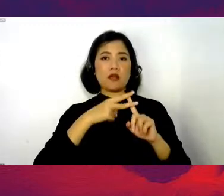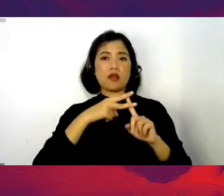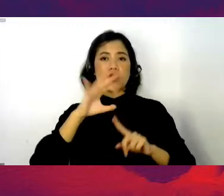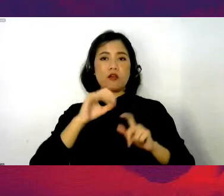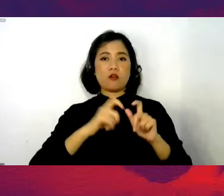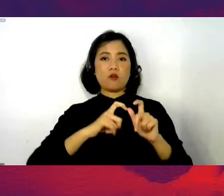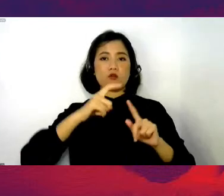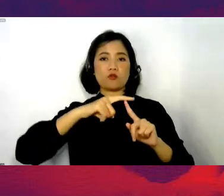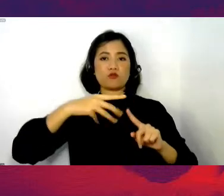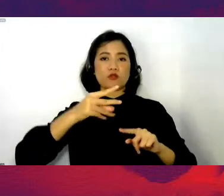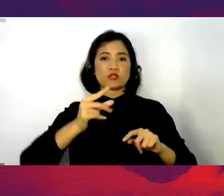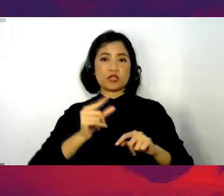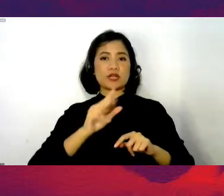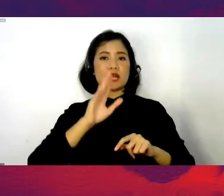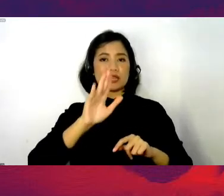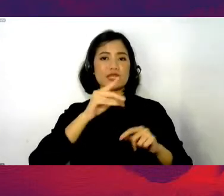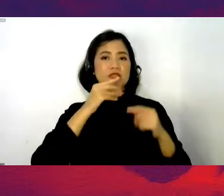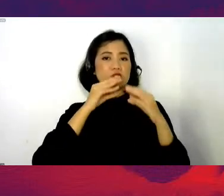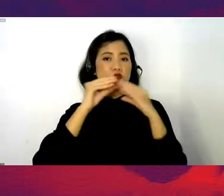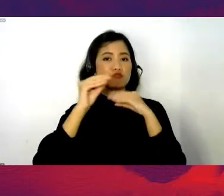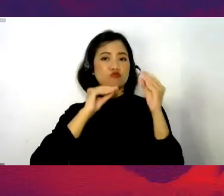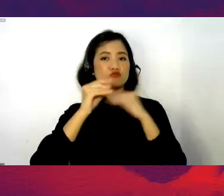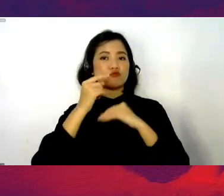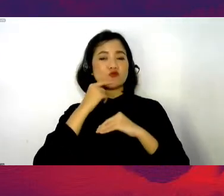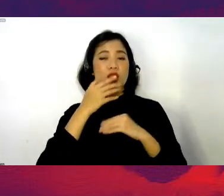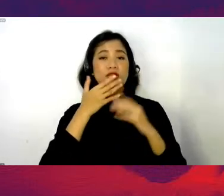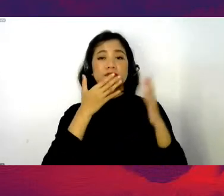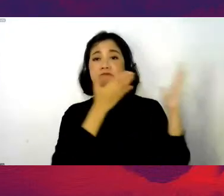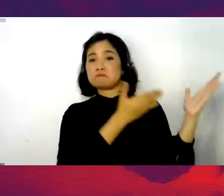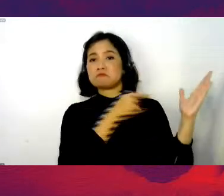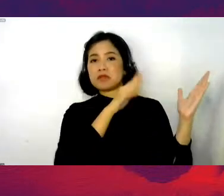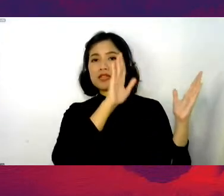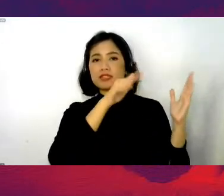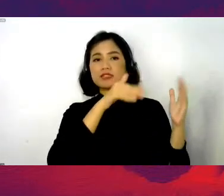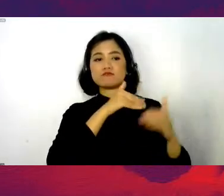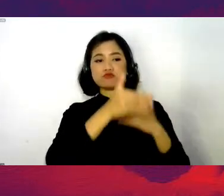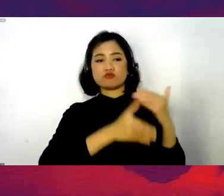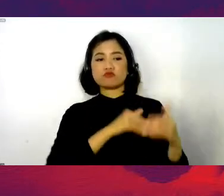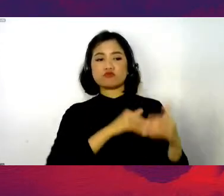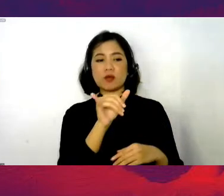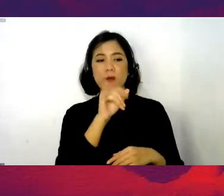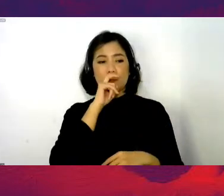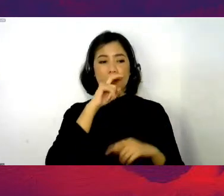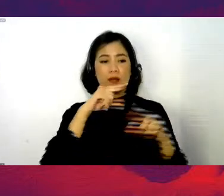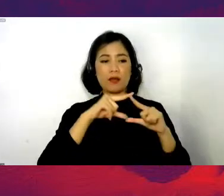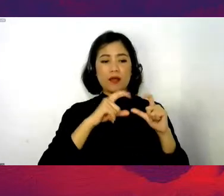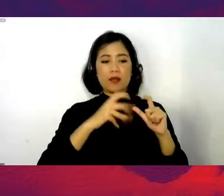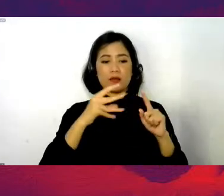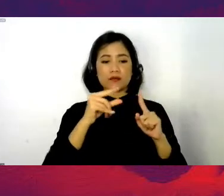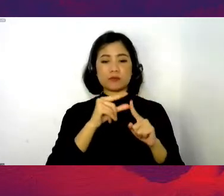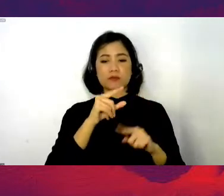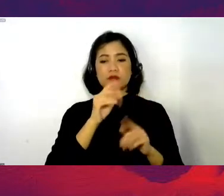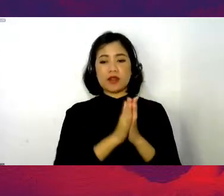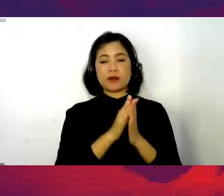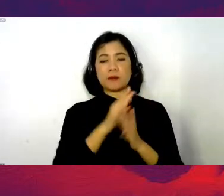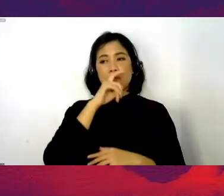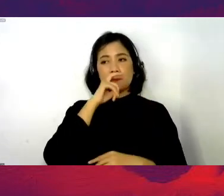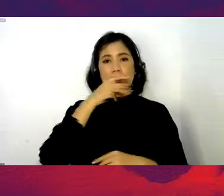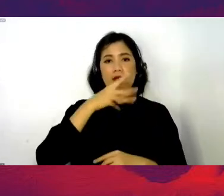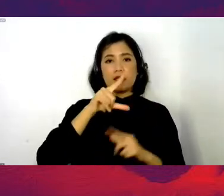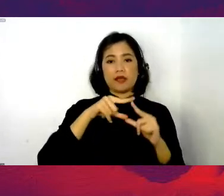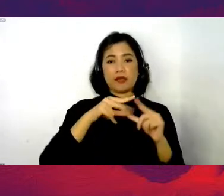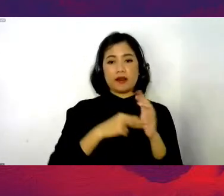doing my sabbatical in 2010. I visited Pak Asep, I'm unemployed. Do you still want to employ me? Of course, but then